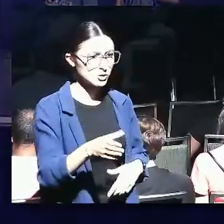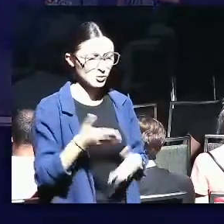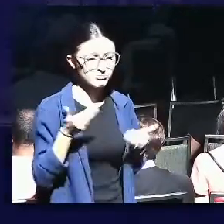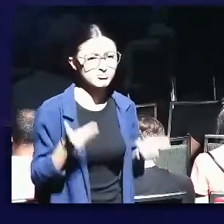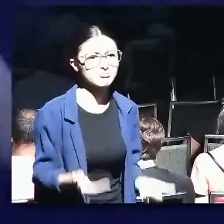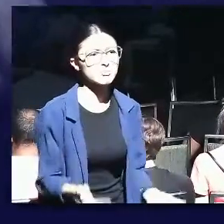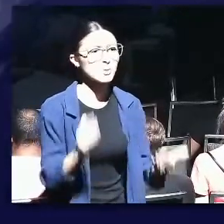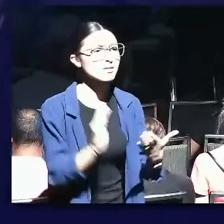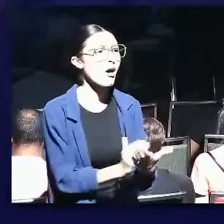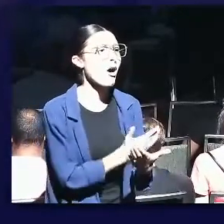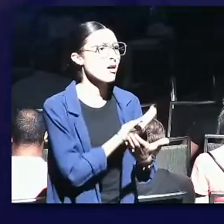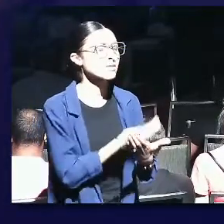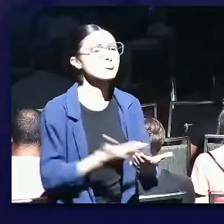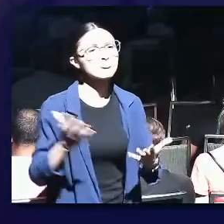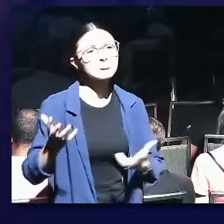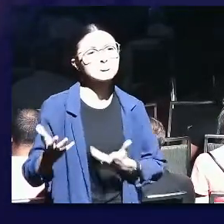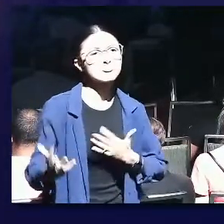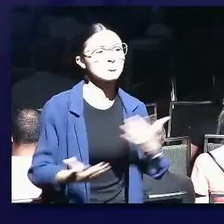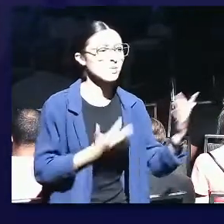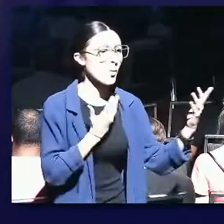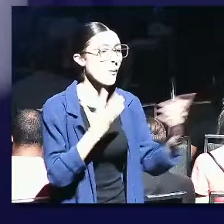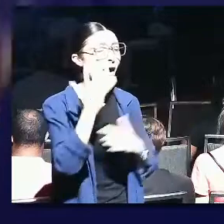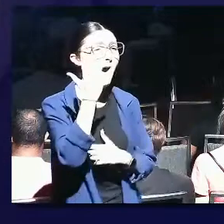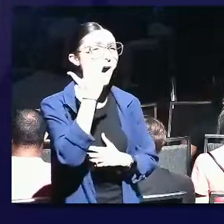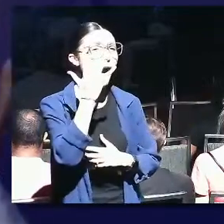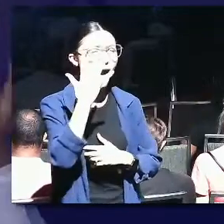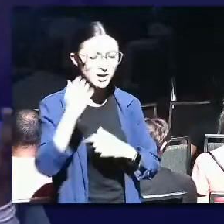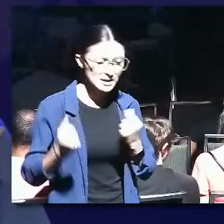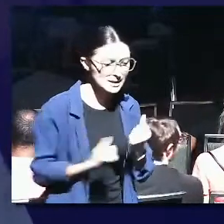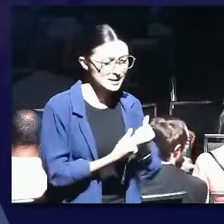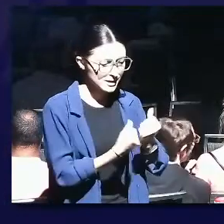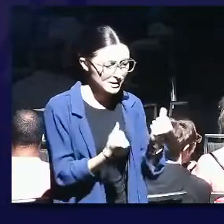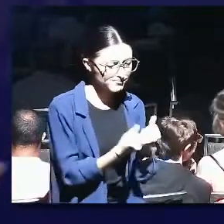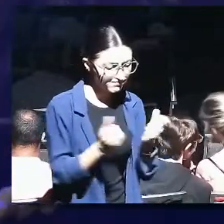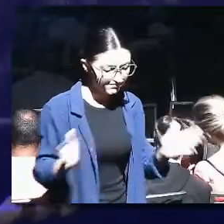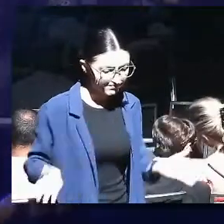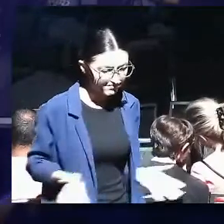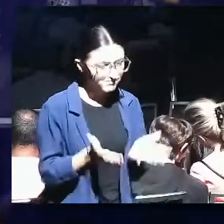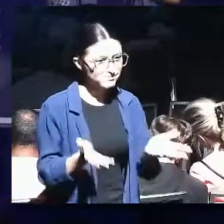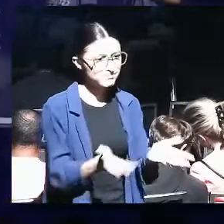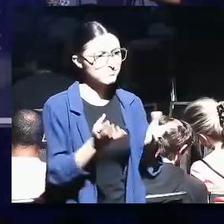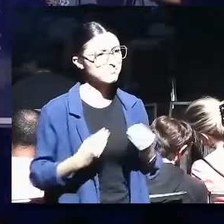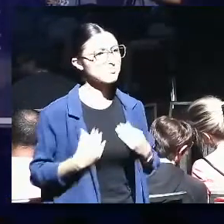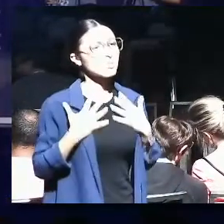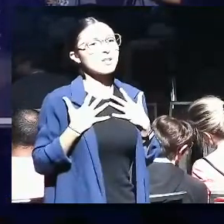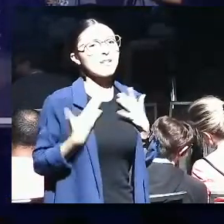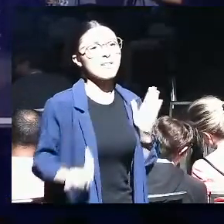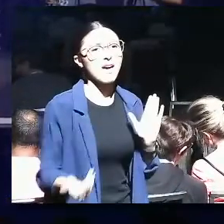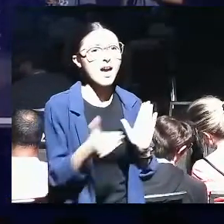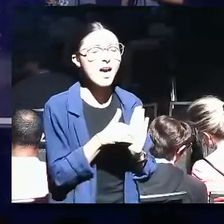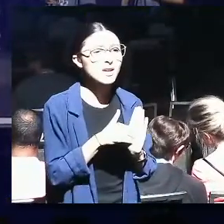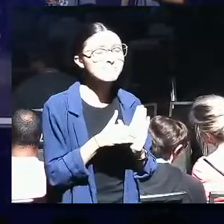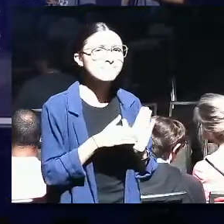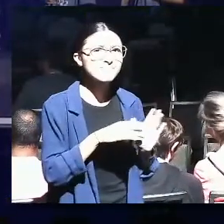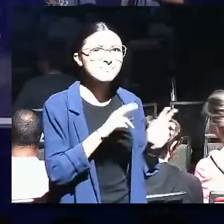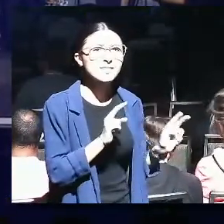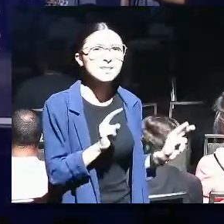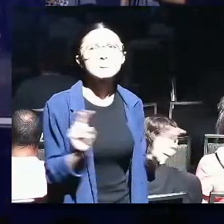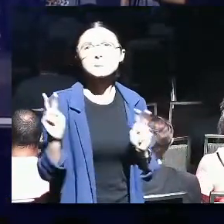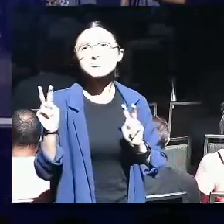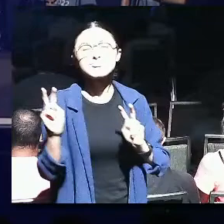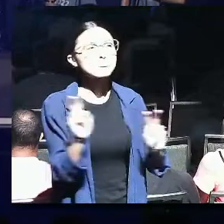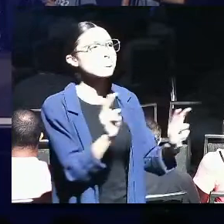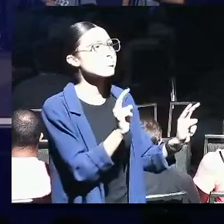'cause you'll reach up and you'll rise again. Lift your head and look around. You will